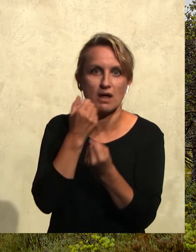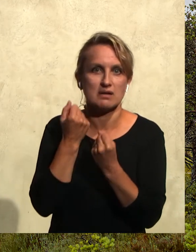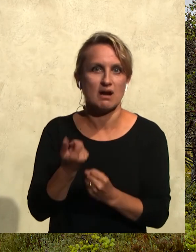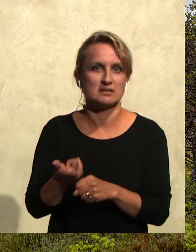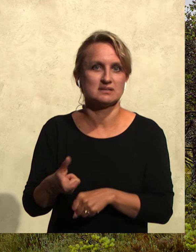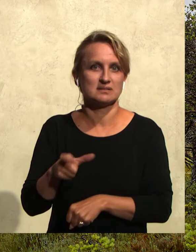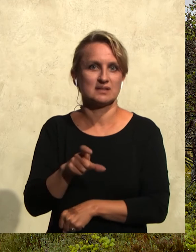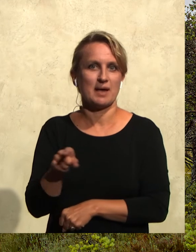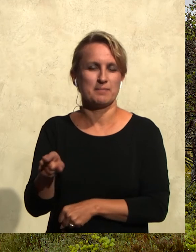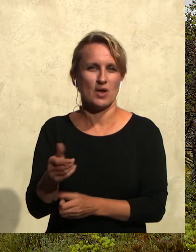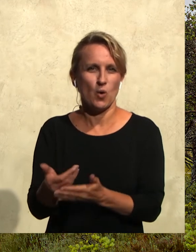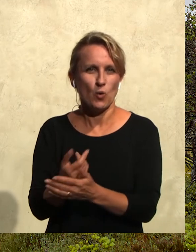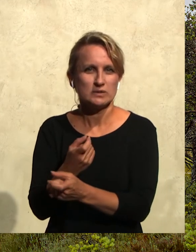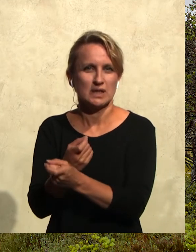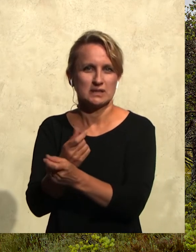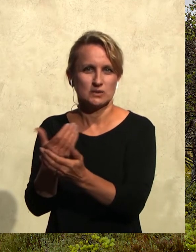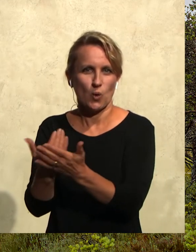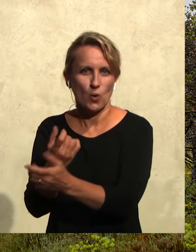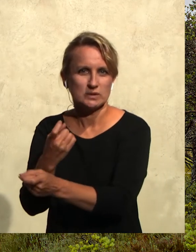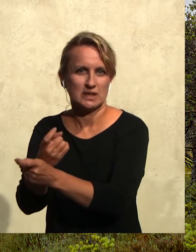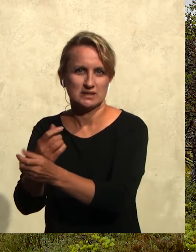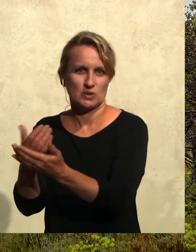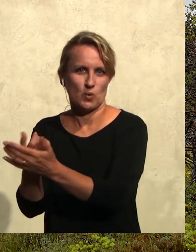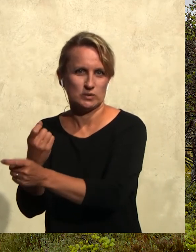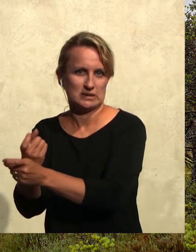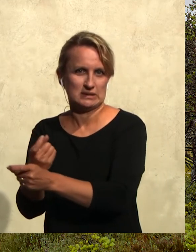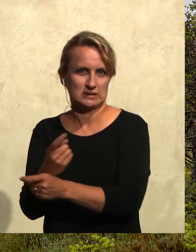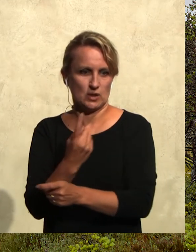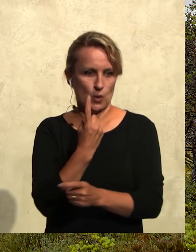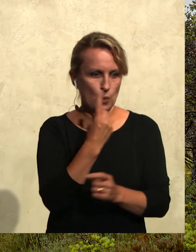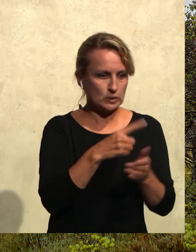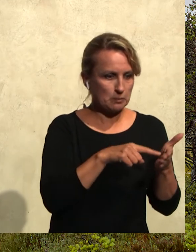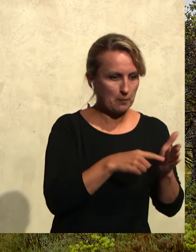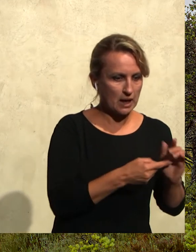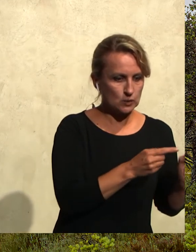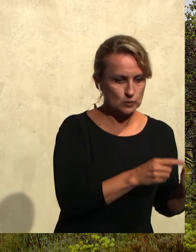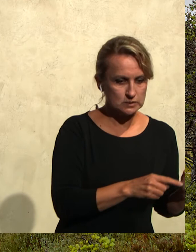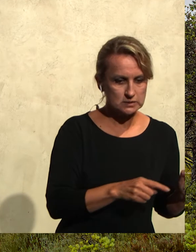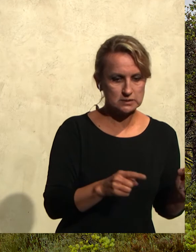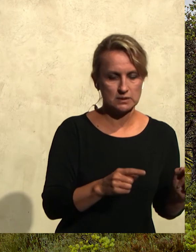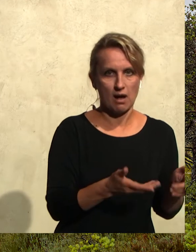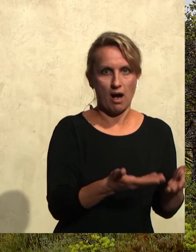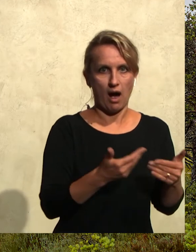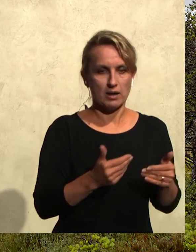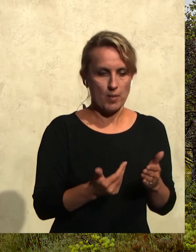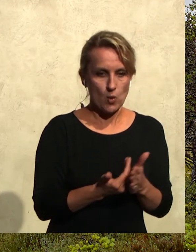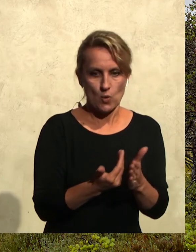can trigger the next, and even go not just across the